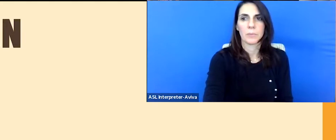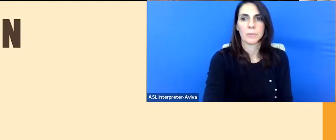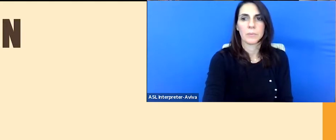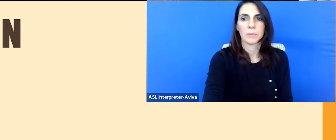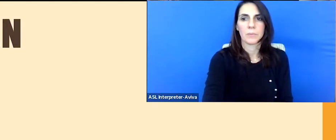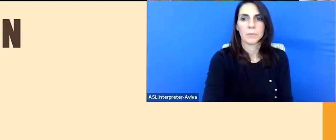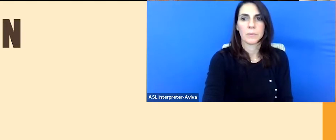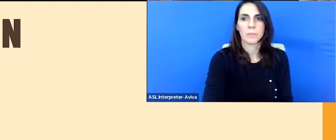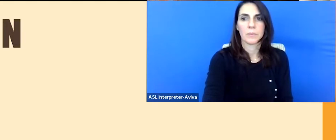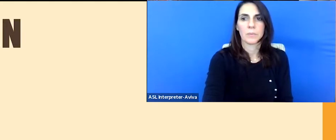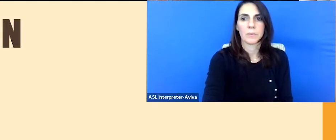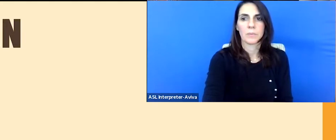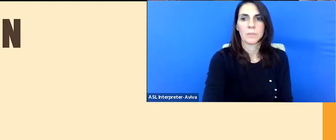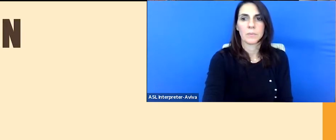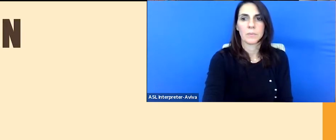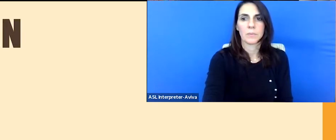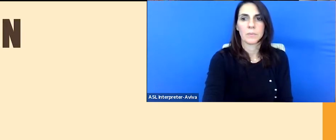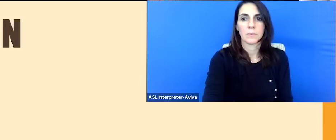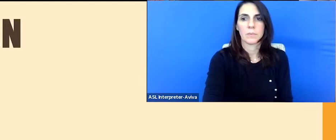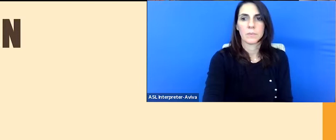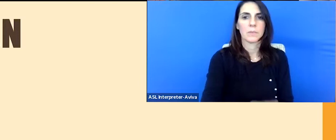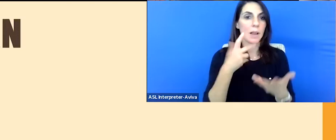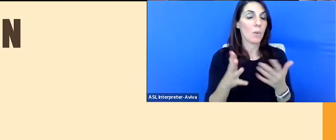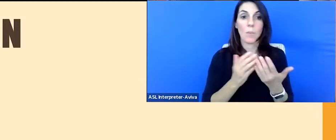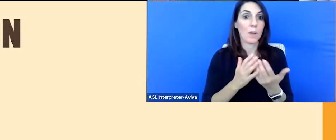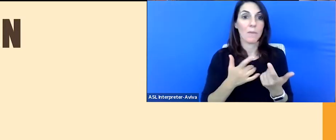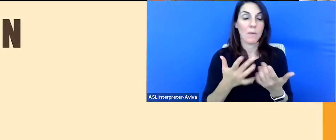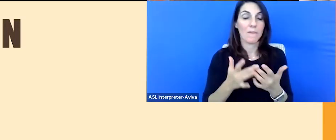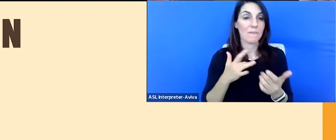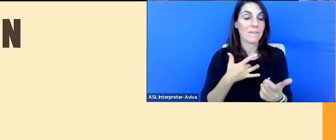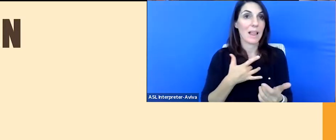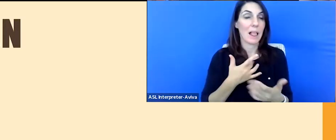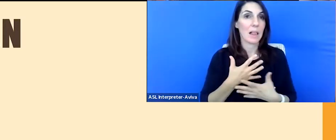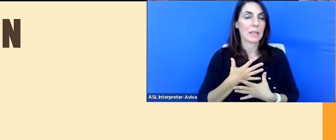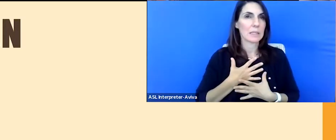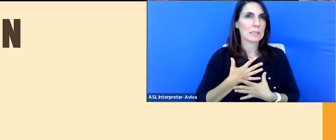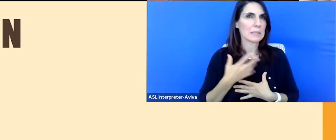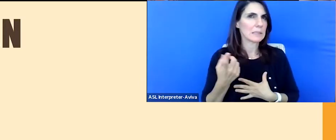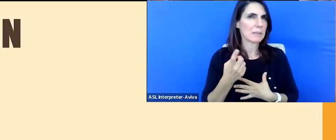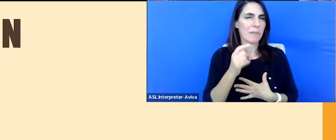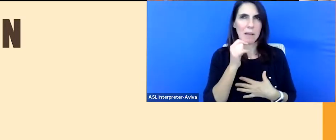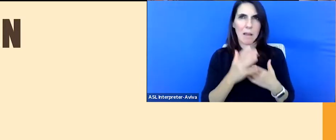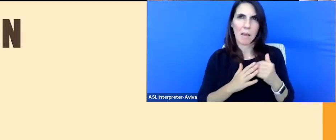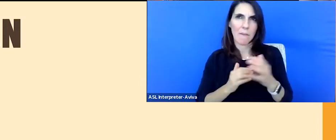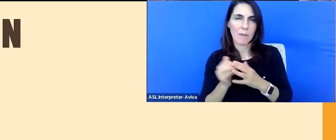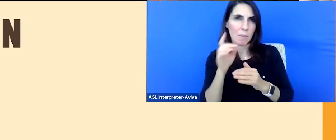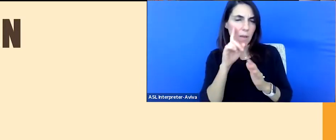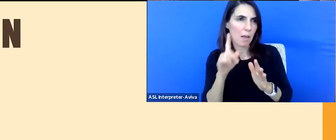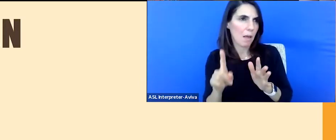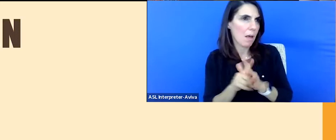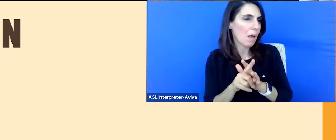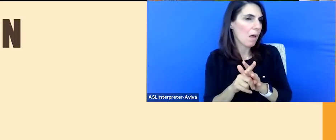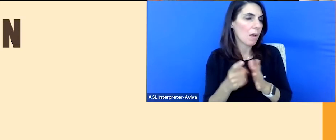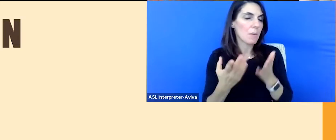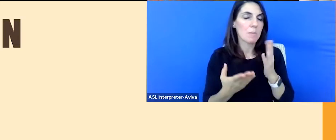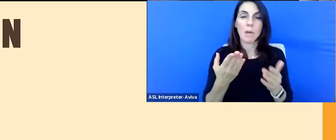Allowing whatever rises up, whatever discomfort or excitement that you have in your